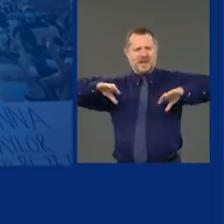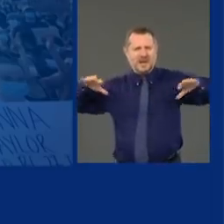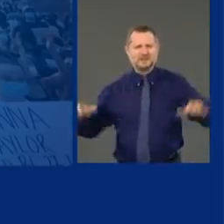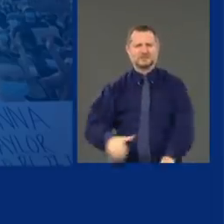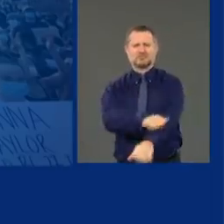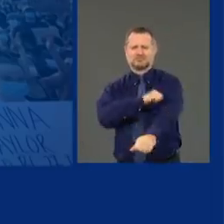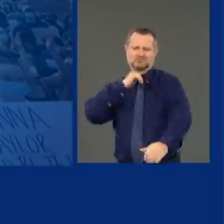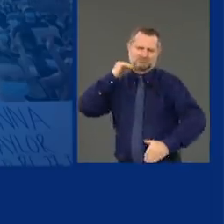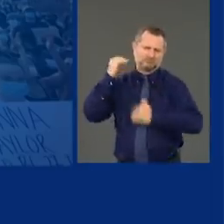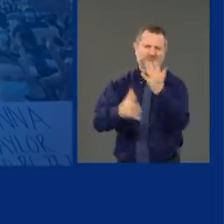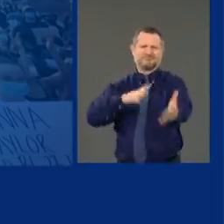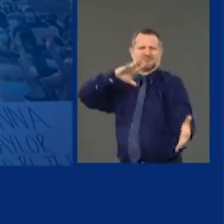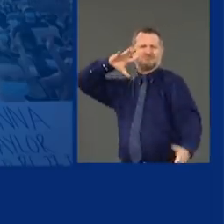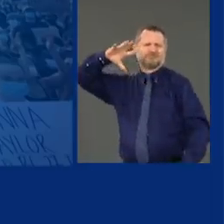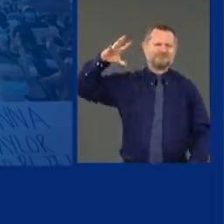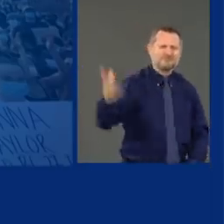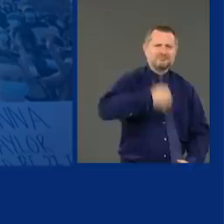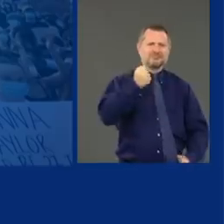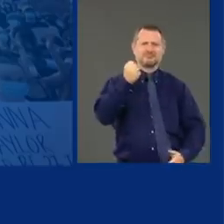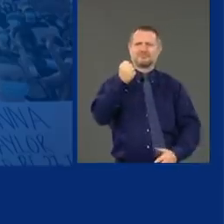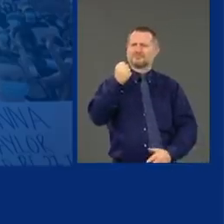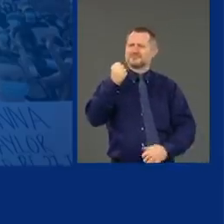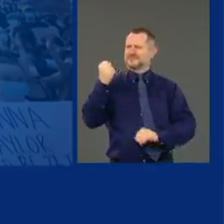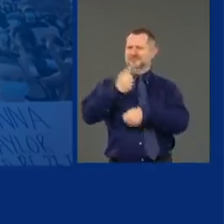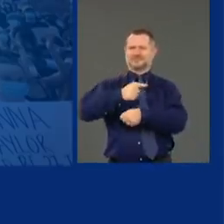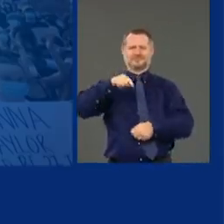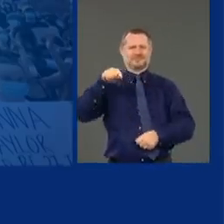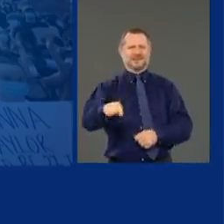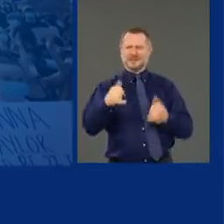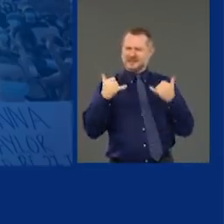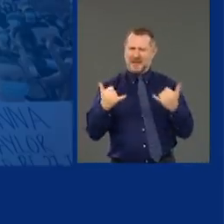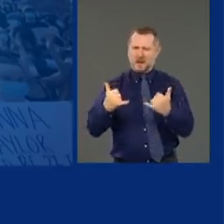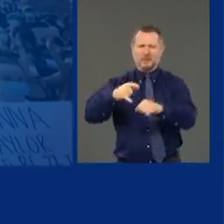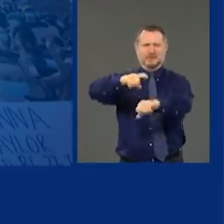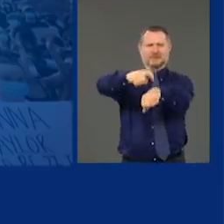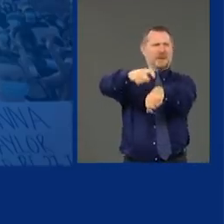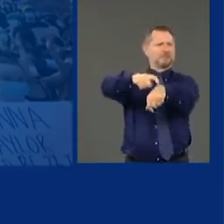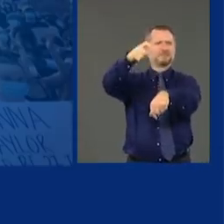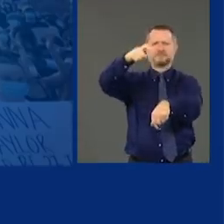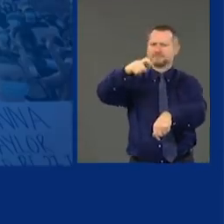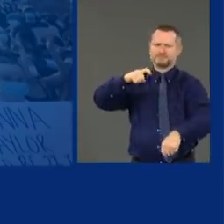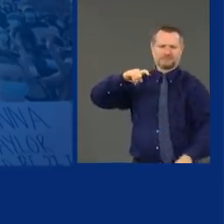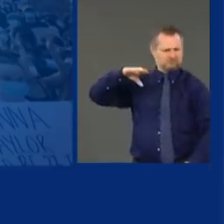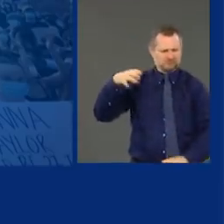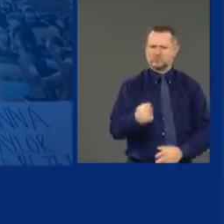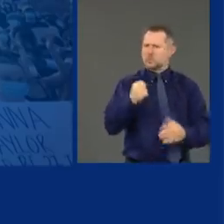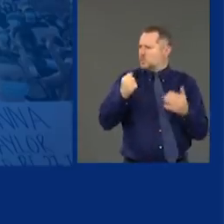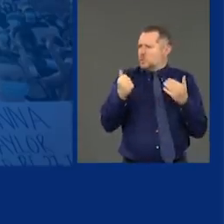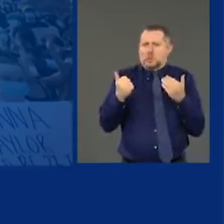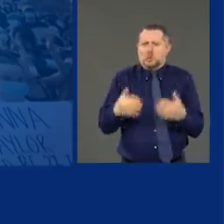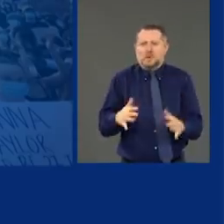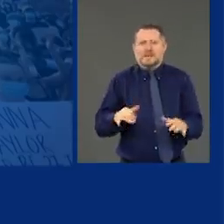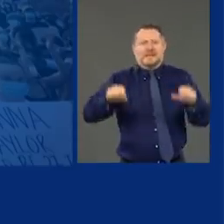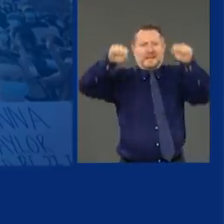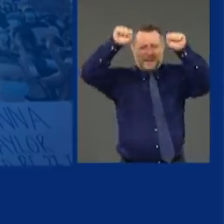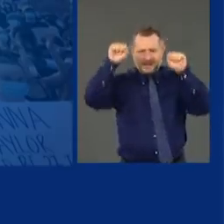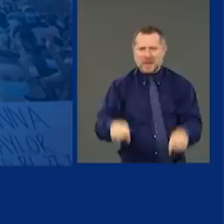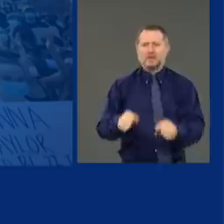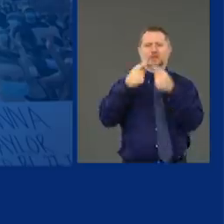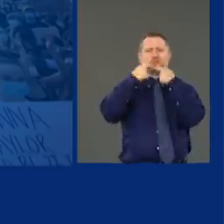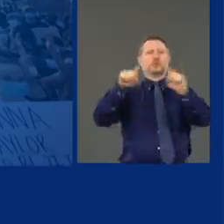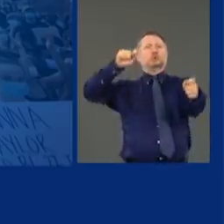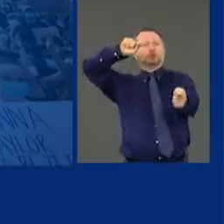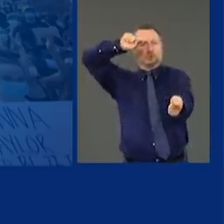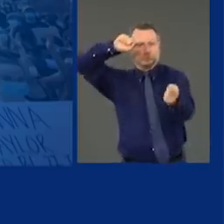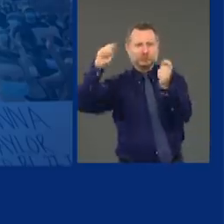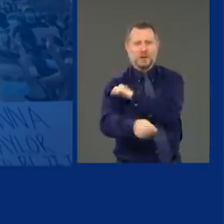day. Carpe diem. We have a moment here where we can make change. It's not just about